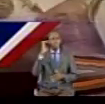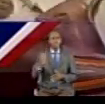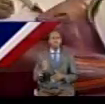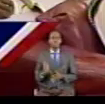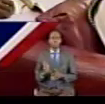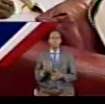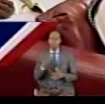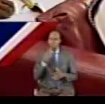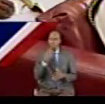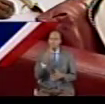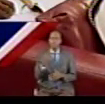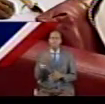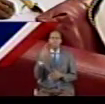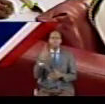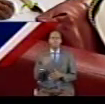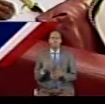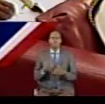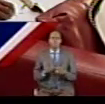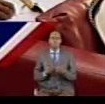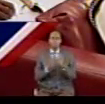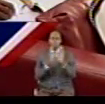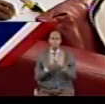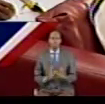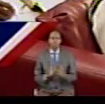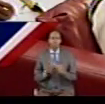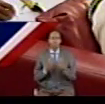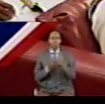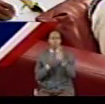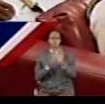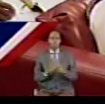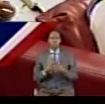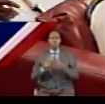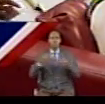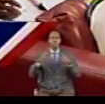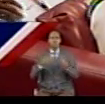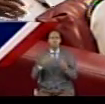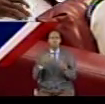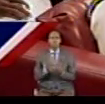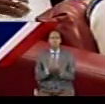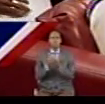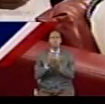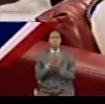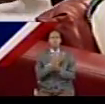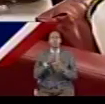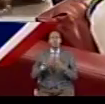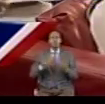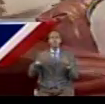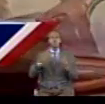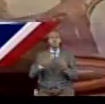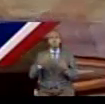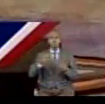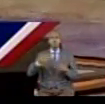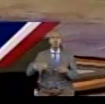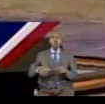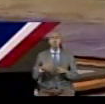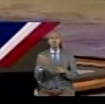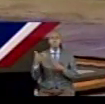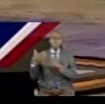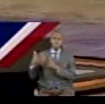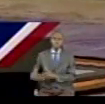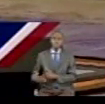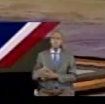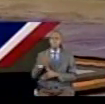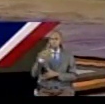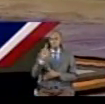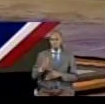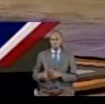to get into the ship and to go to the other side. You may want to underline that in your